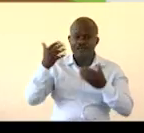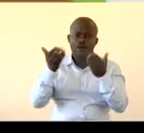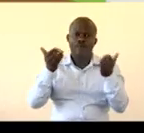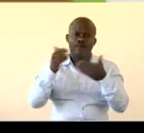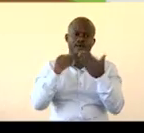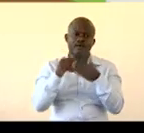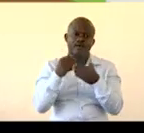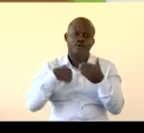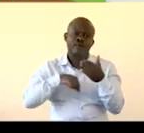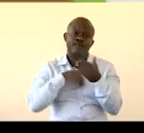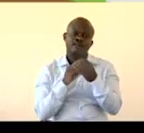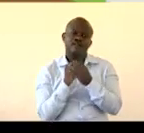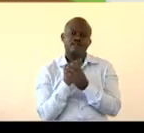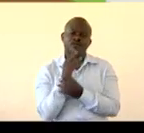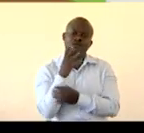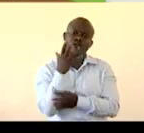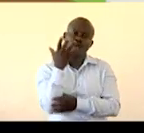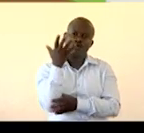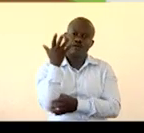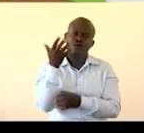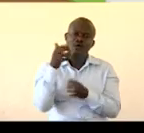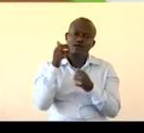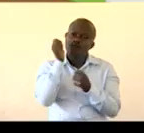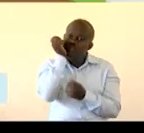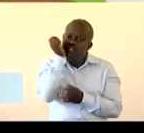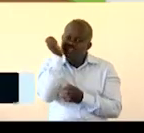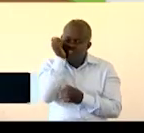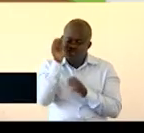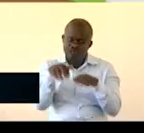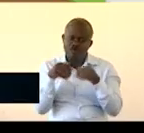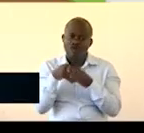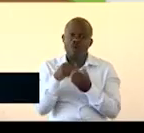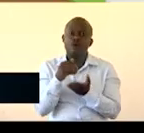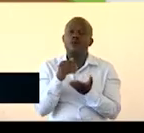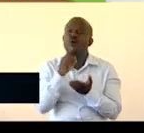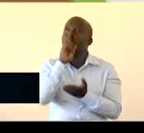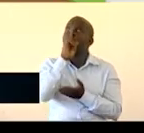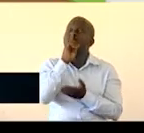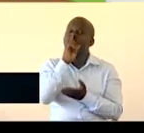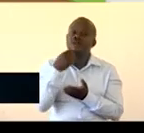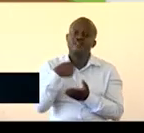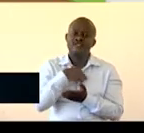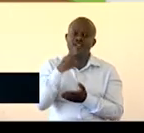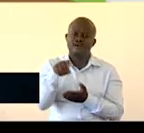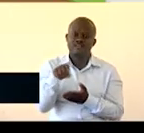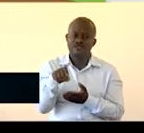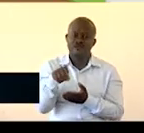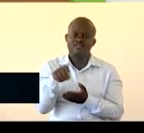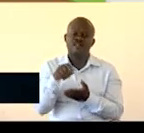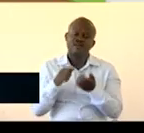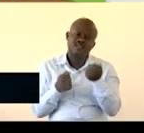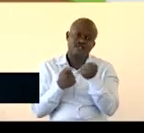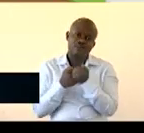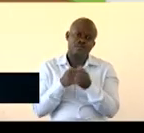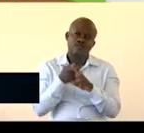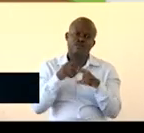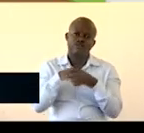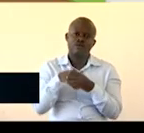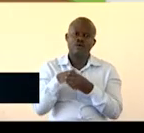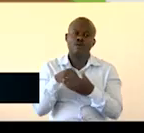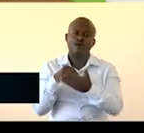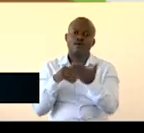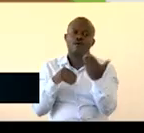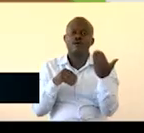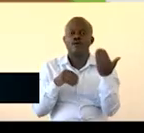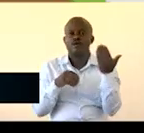we grow beans or even peas. They need support from trees so